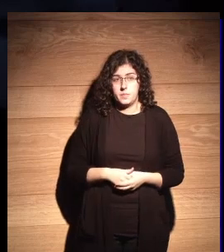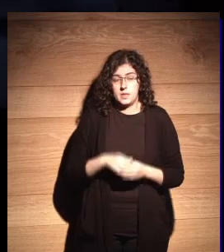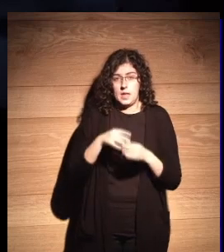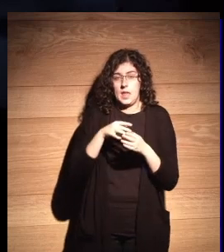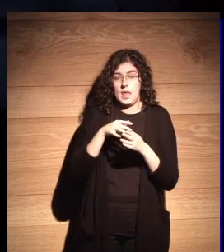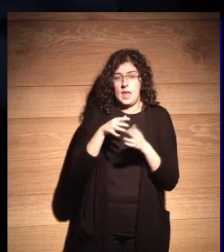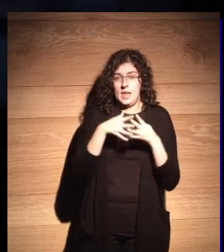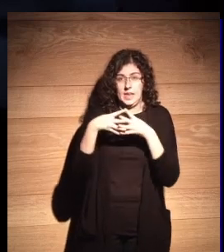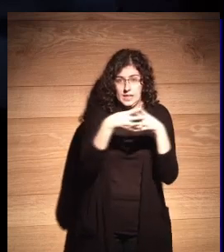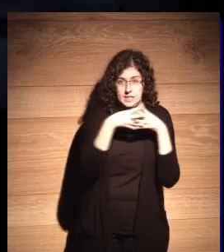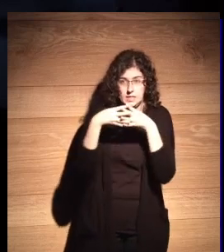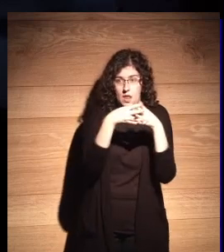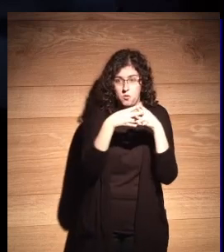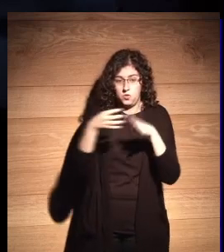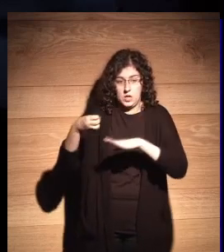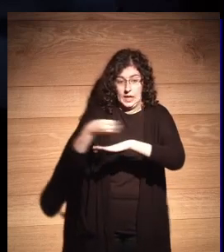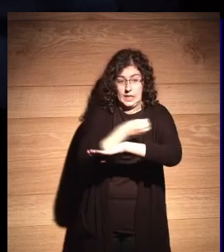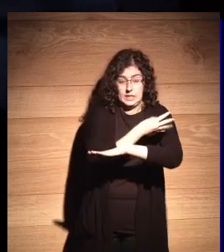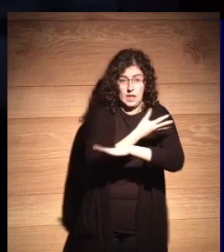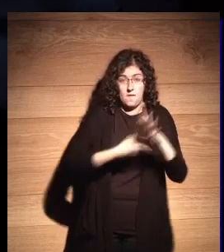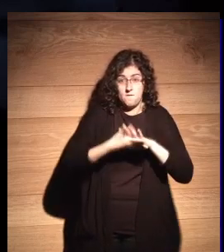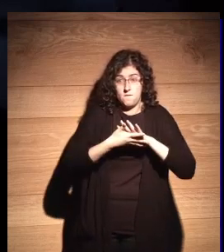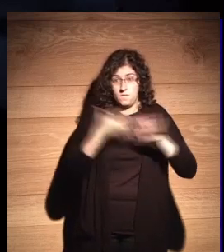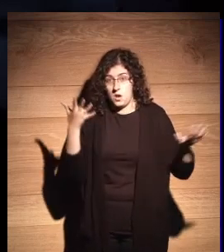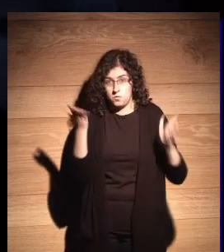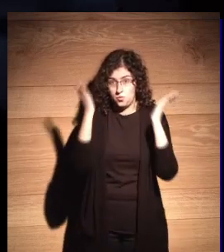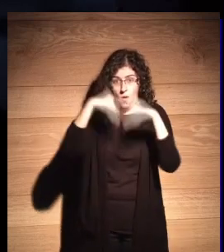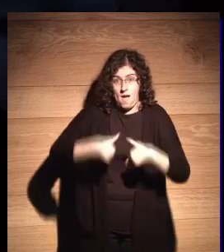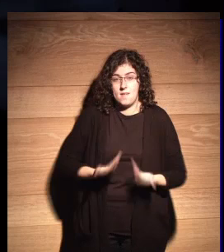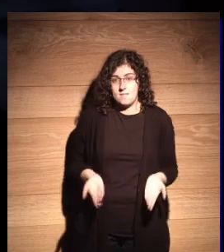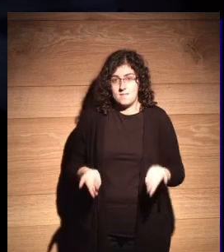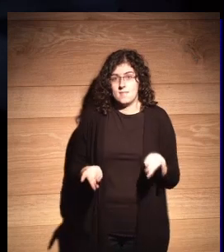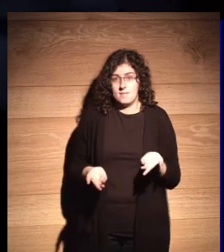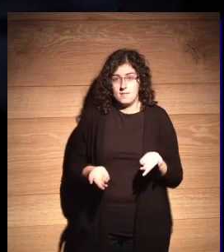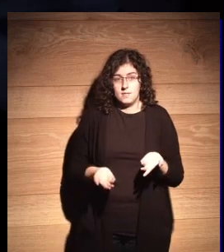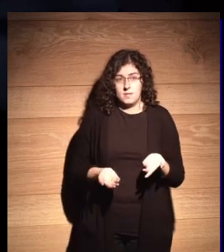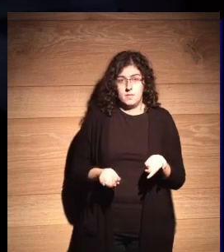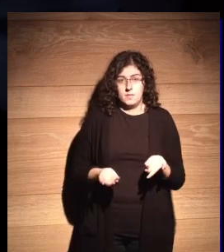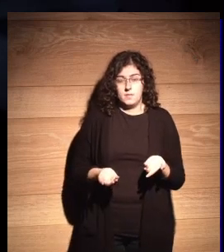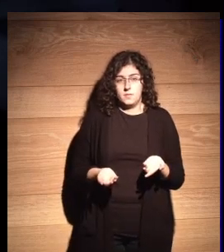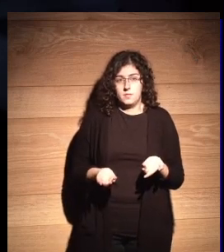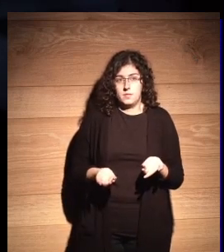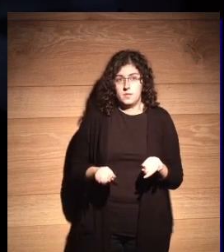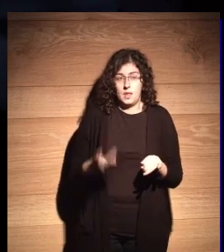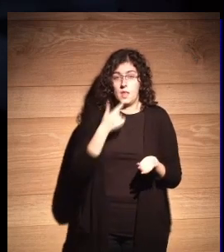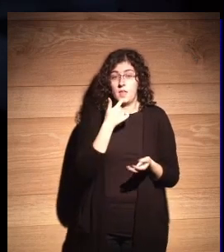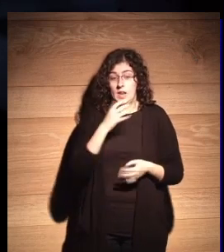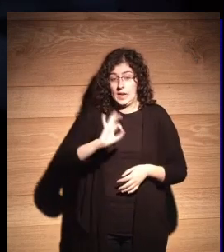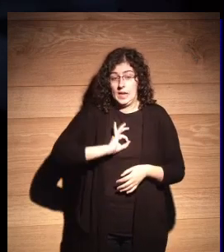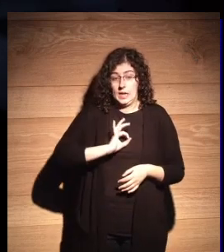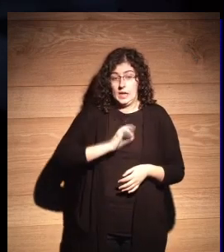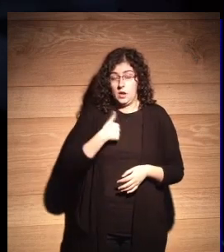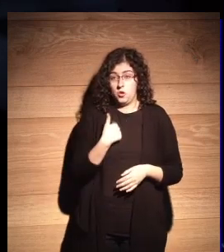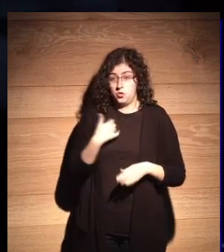even one. No, you have really. No, our trains in January, I took the train from New York to